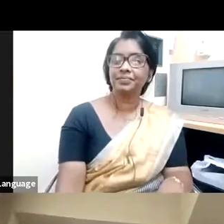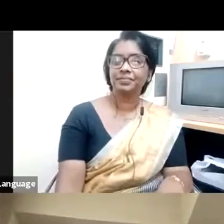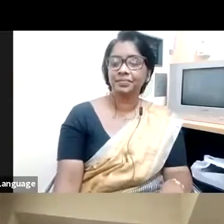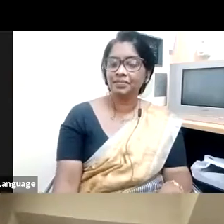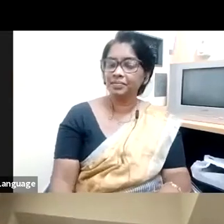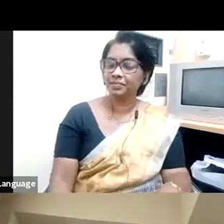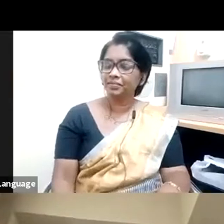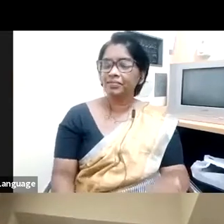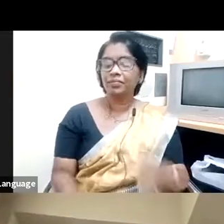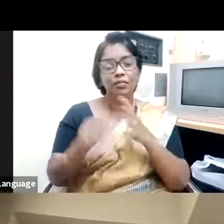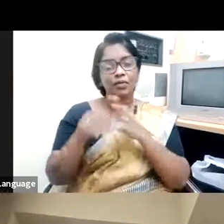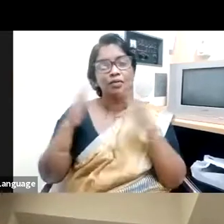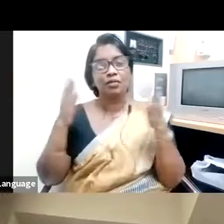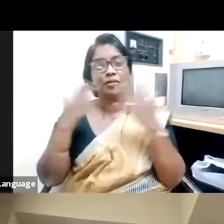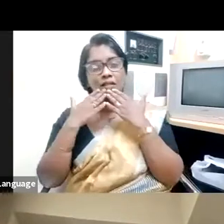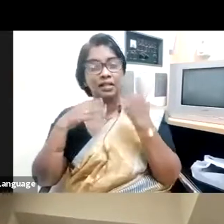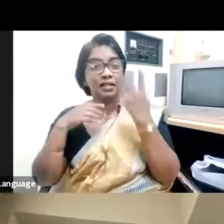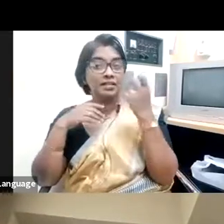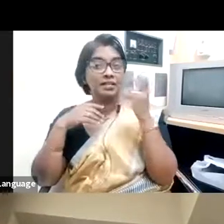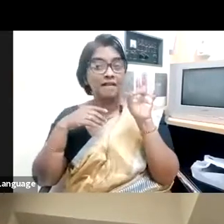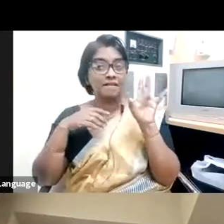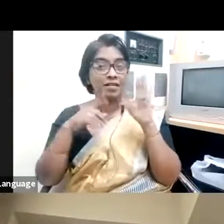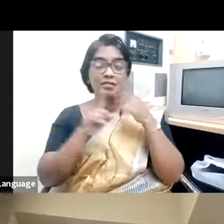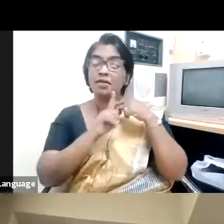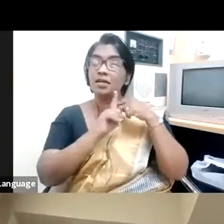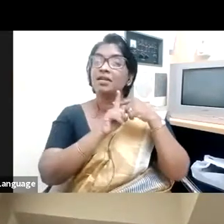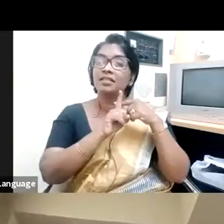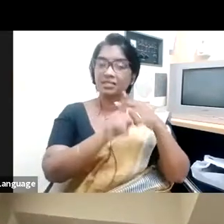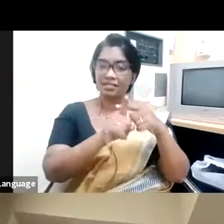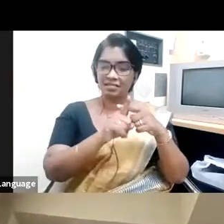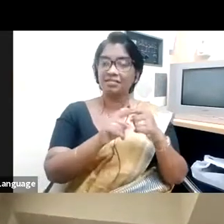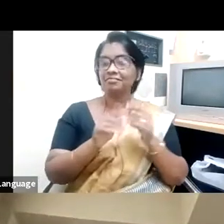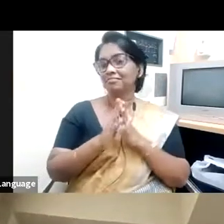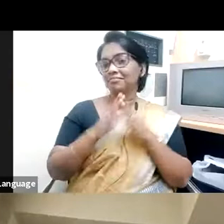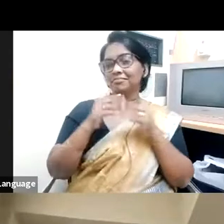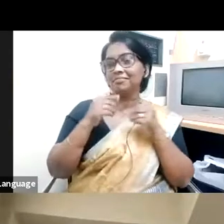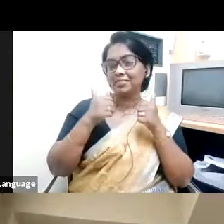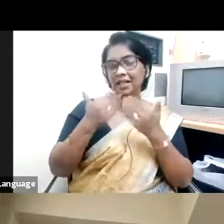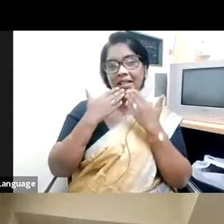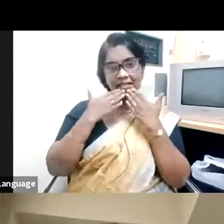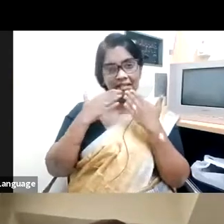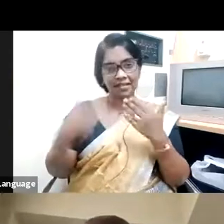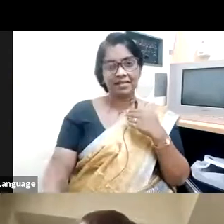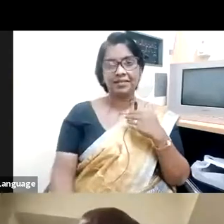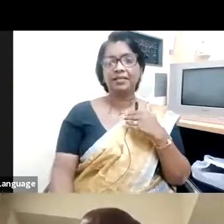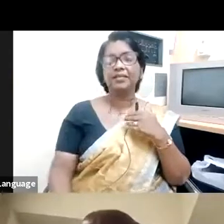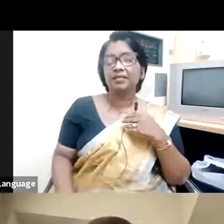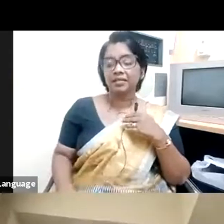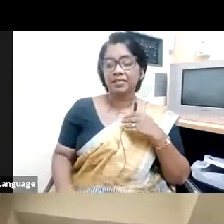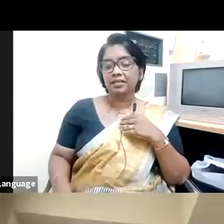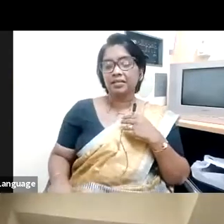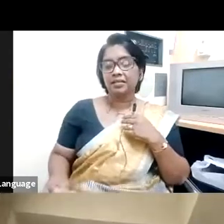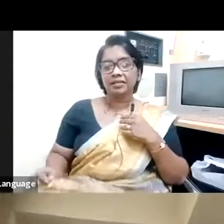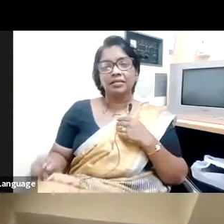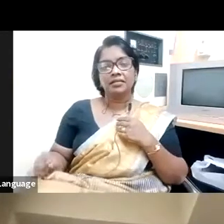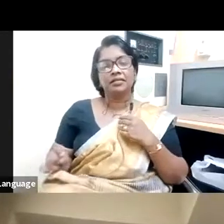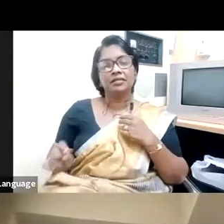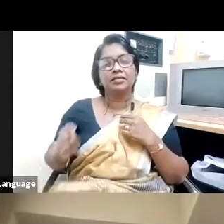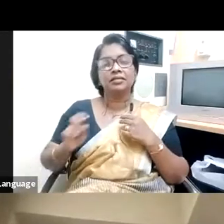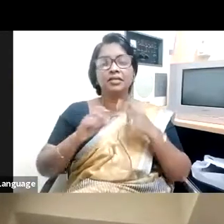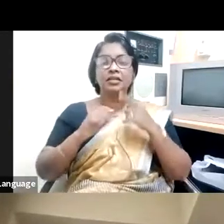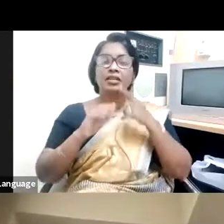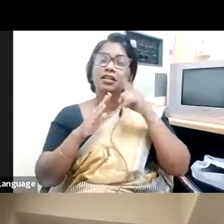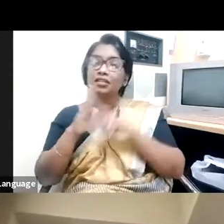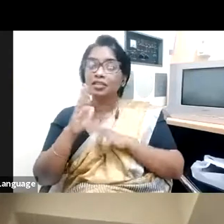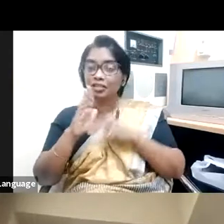much looking forward to it, and perhaps engaging in such sort of bold, ambitious plans. Joe's name has been coming across a couple of times